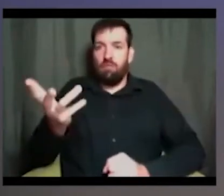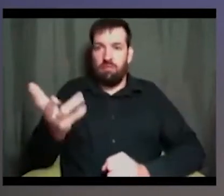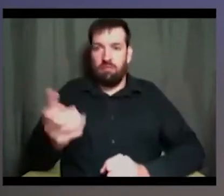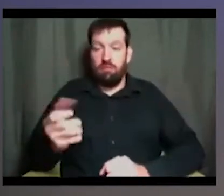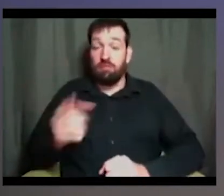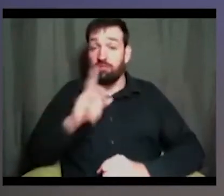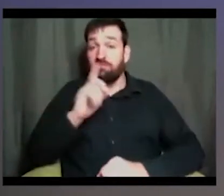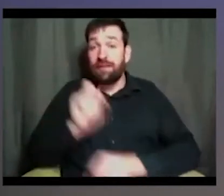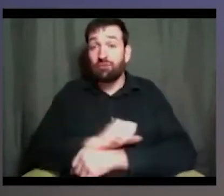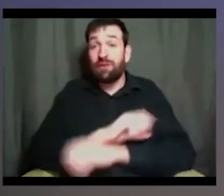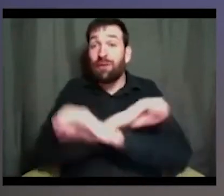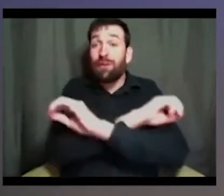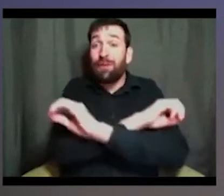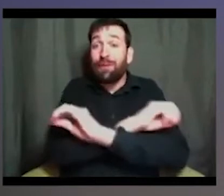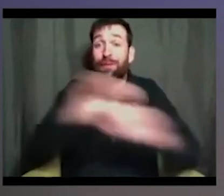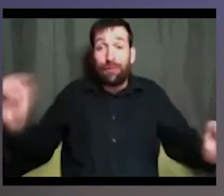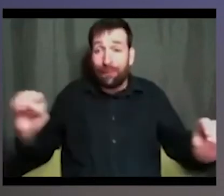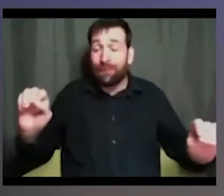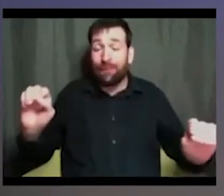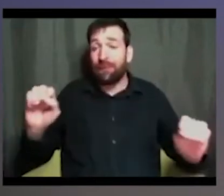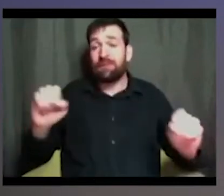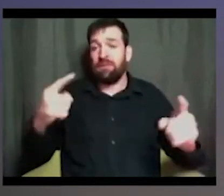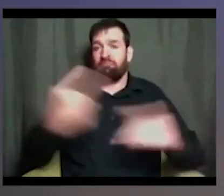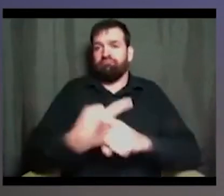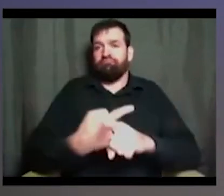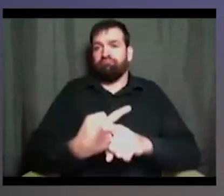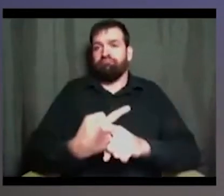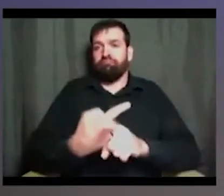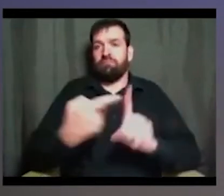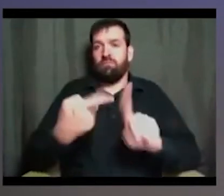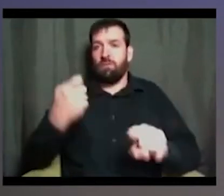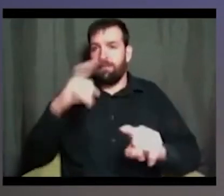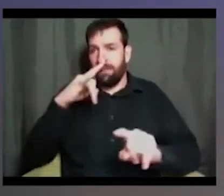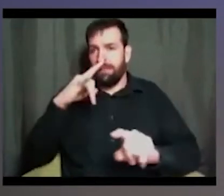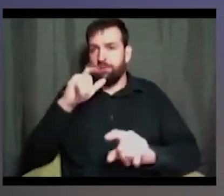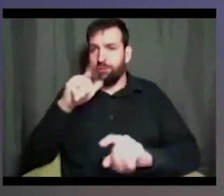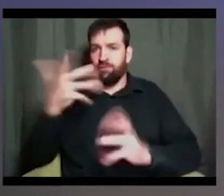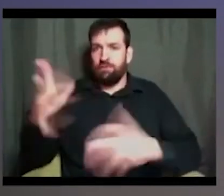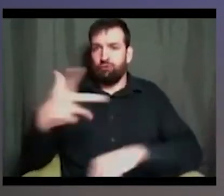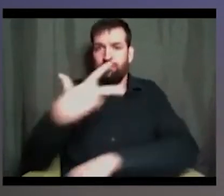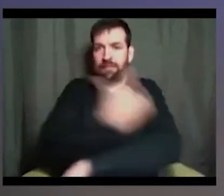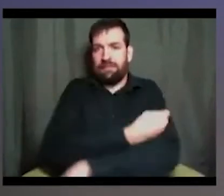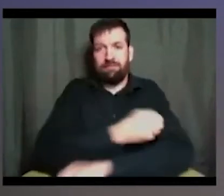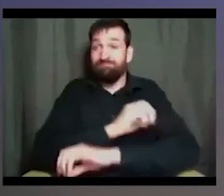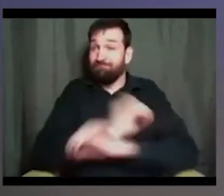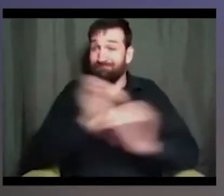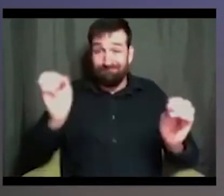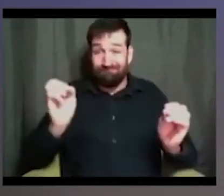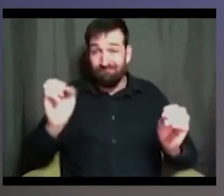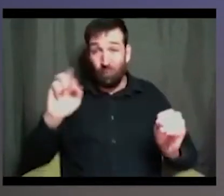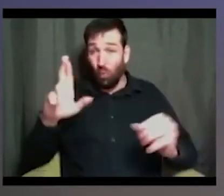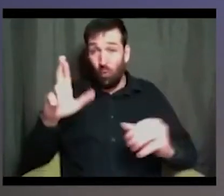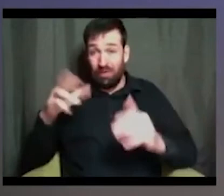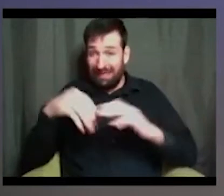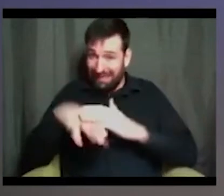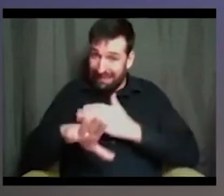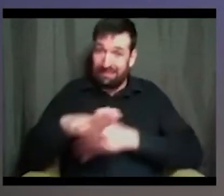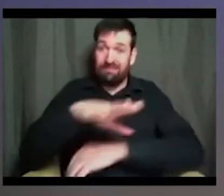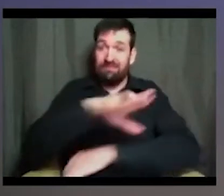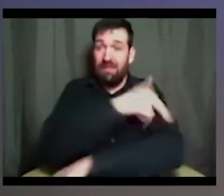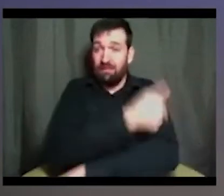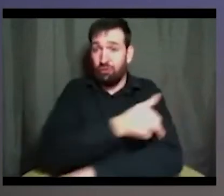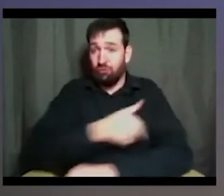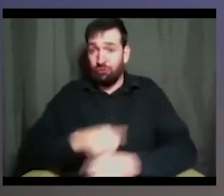no complications really out of any of the kids that we have vaccinated out of our clinics, or even in the hospital too. So I think that